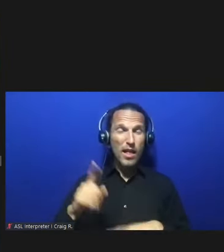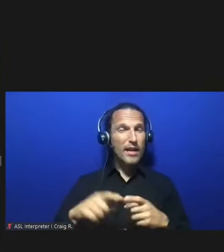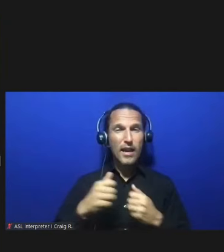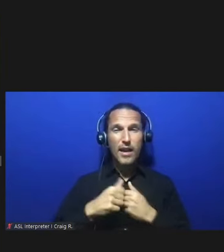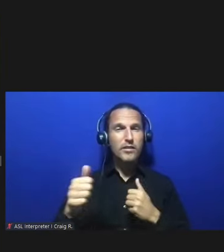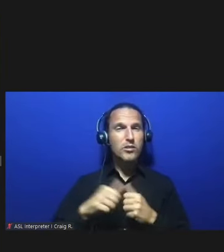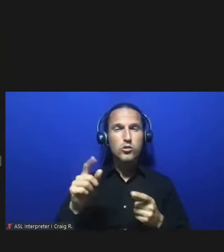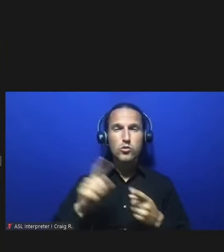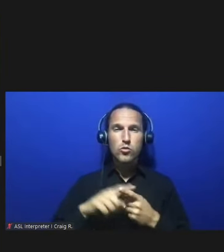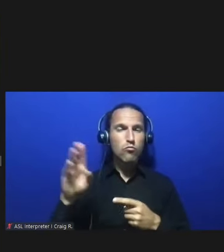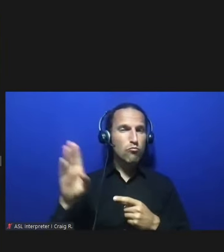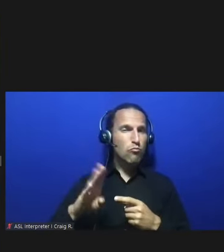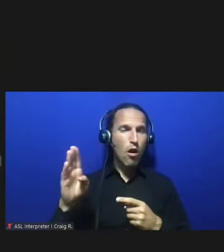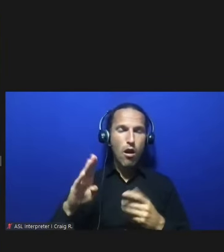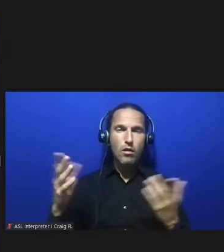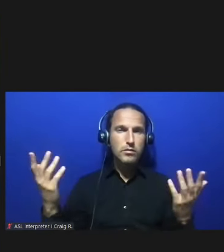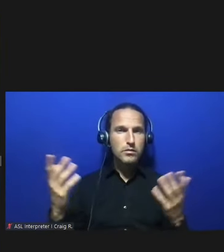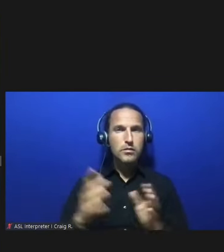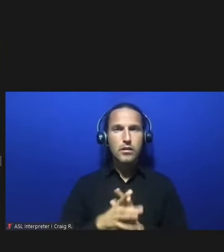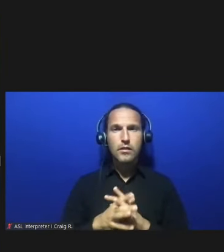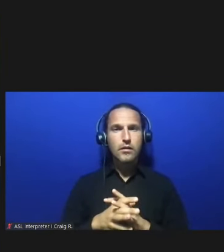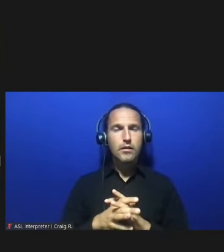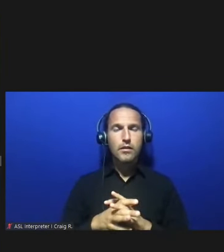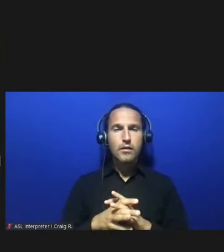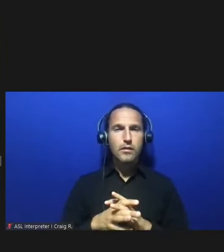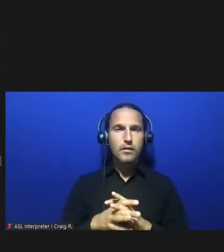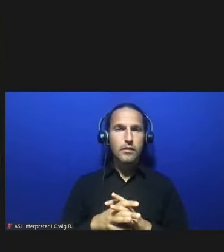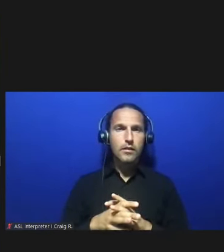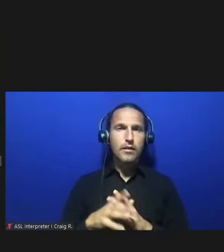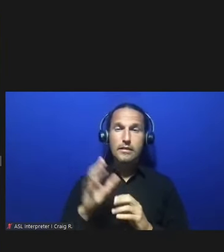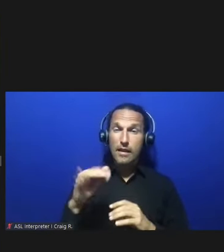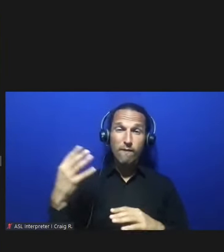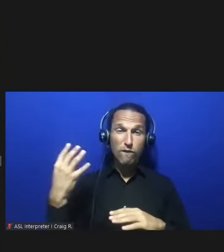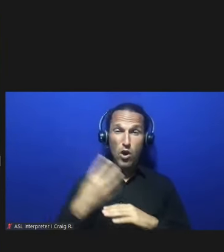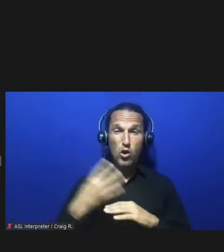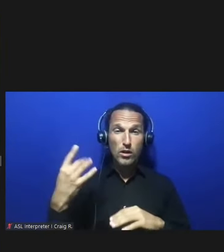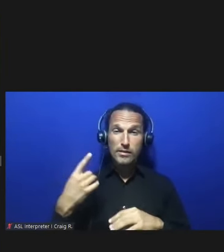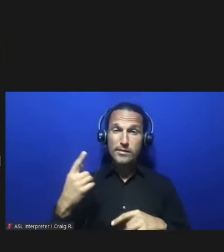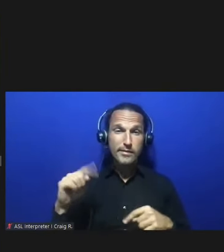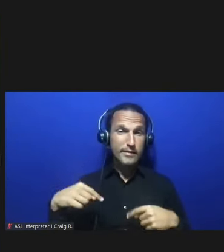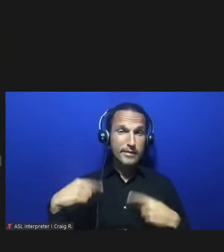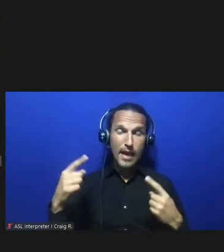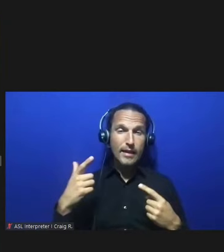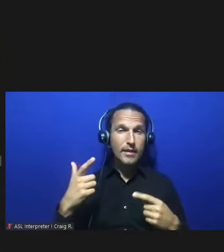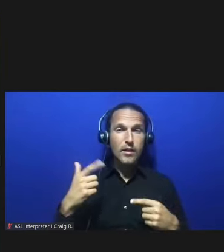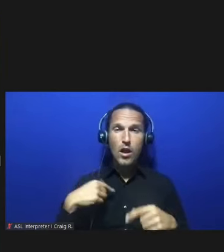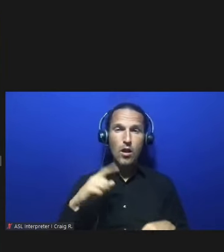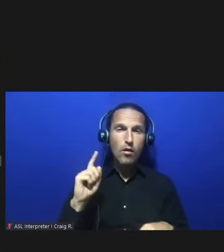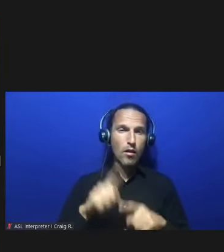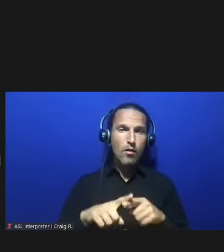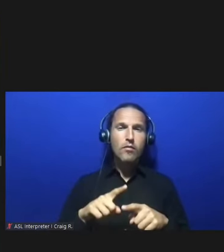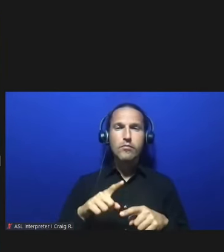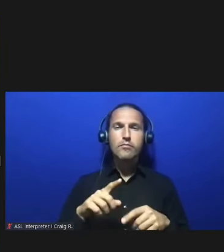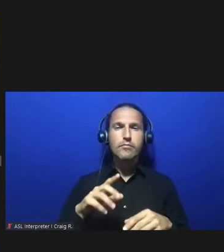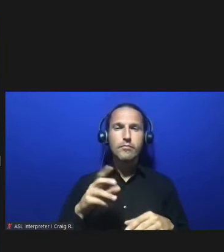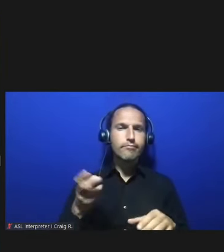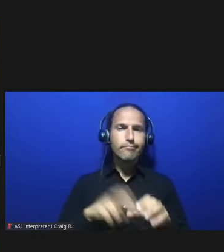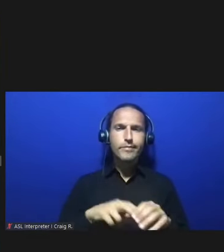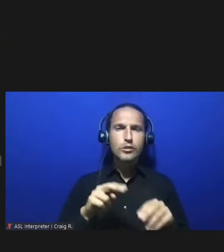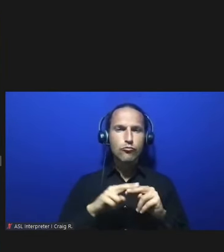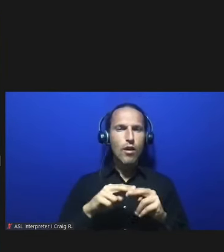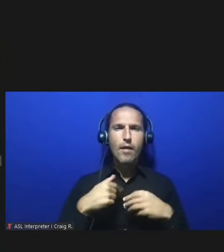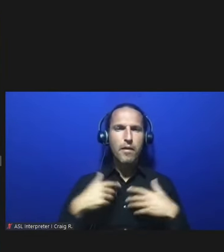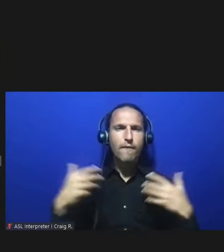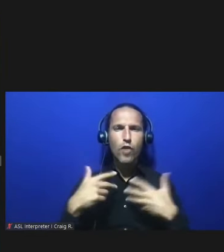the Bronx. It has been 4 days since I even touched a train because I was afraid of